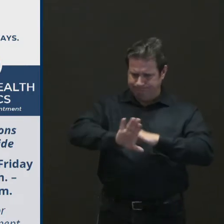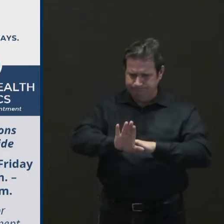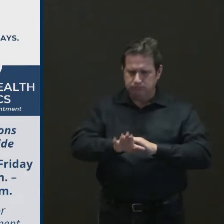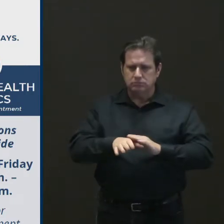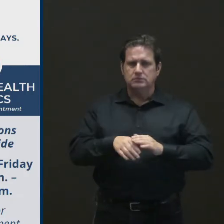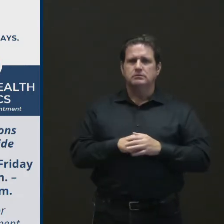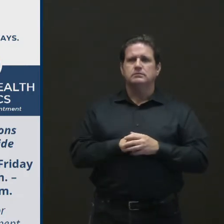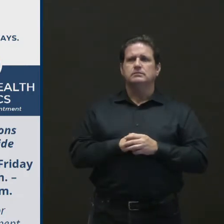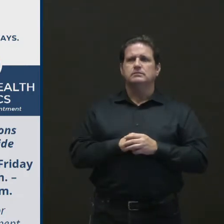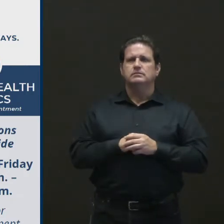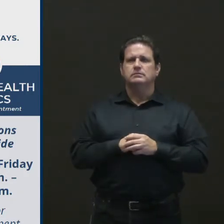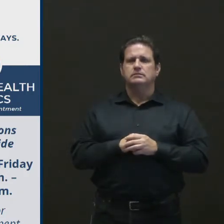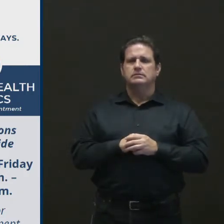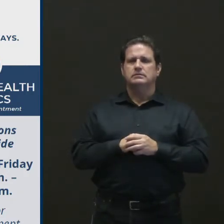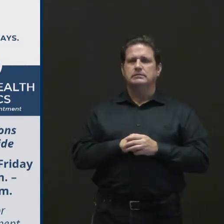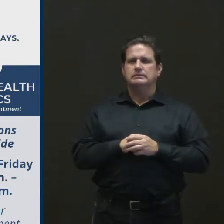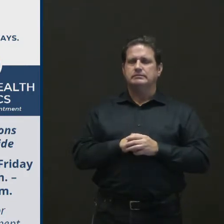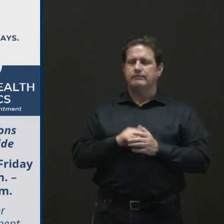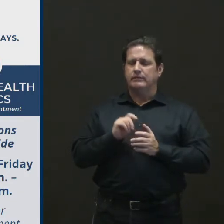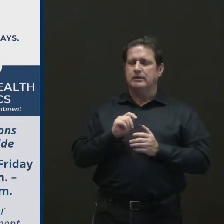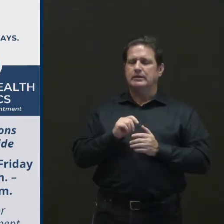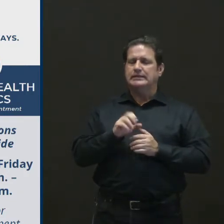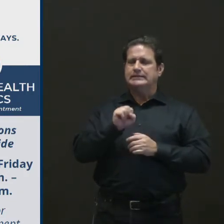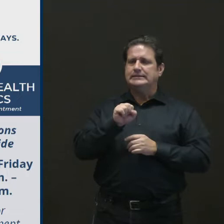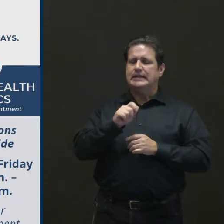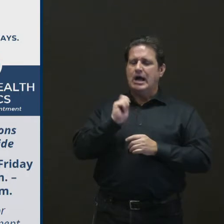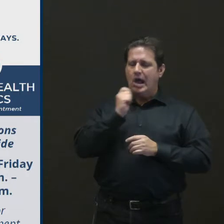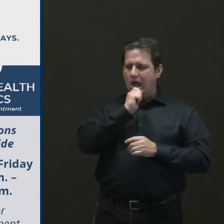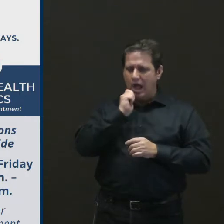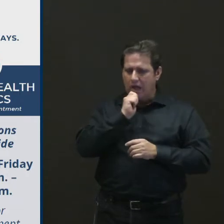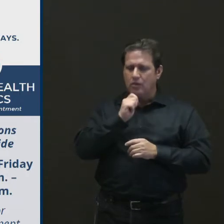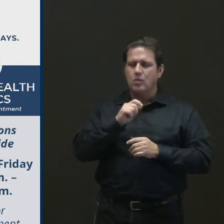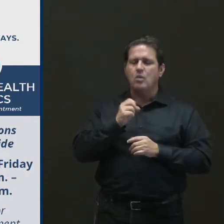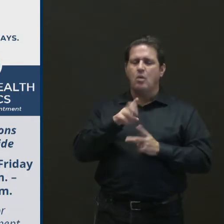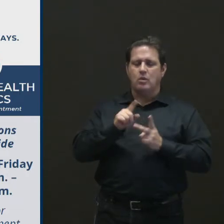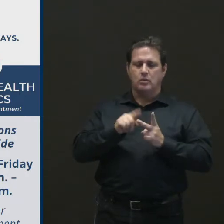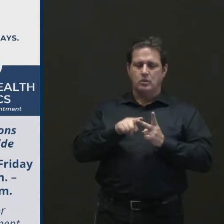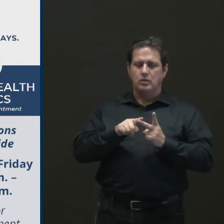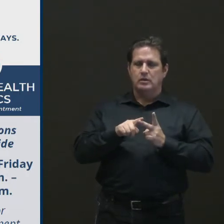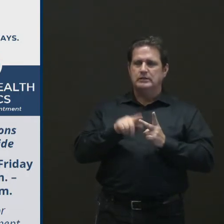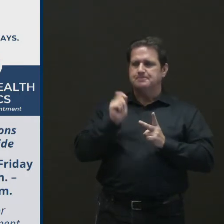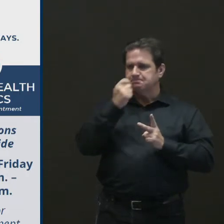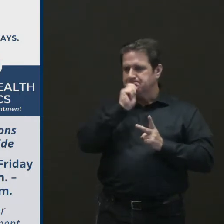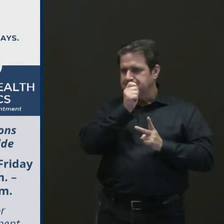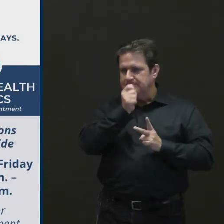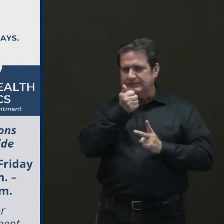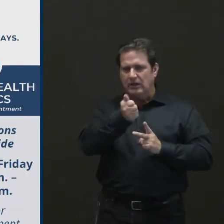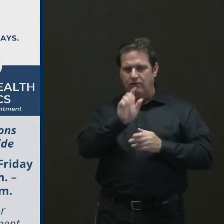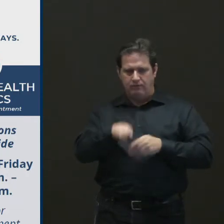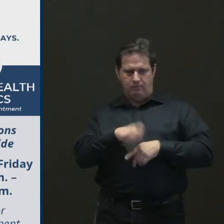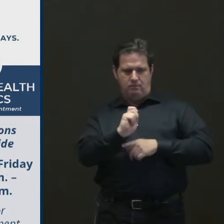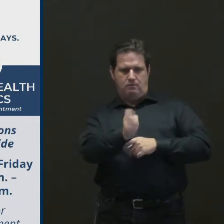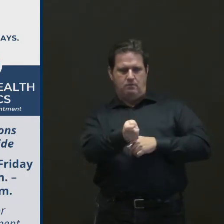the saliva-based test that we've been using or a nasal swab that is not